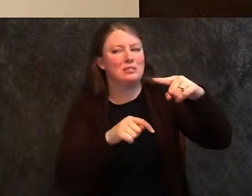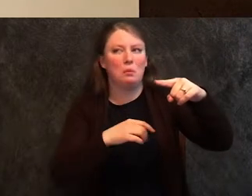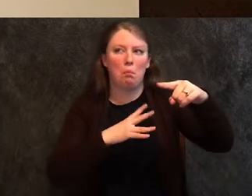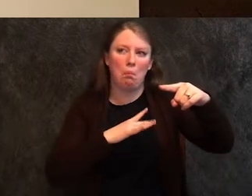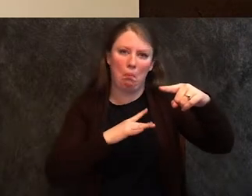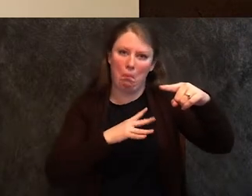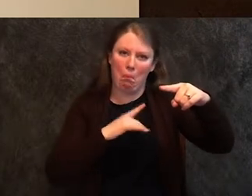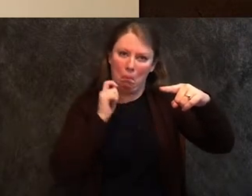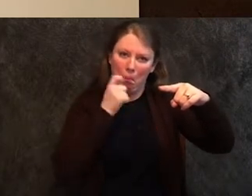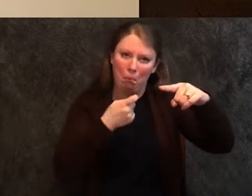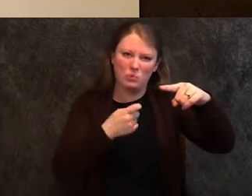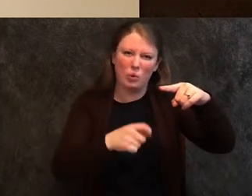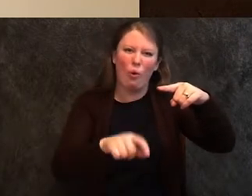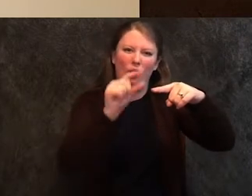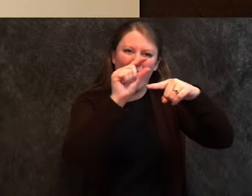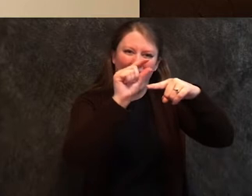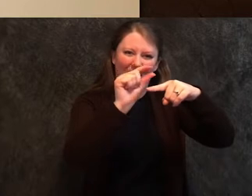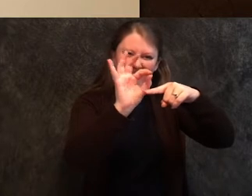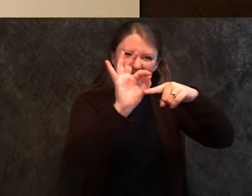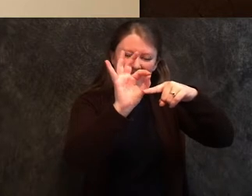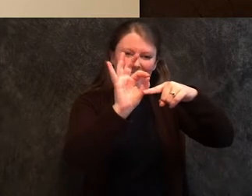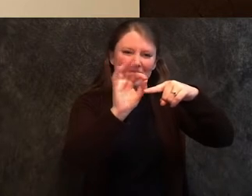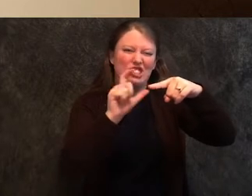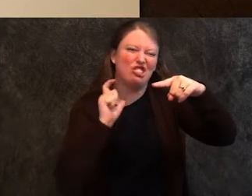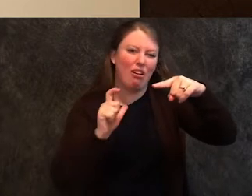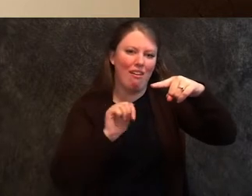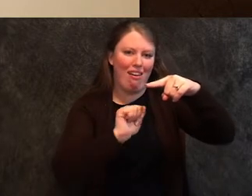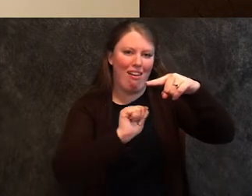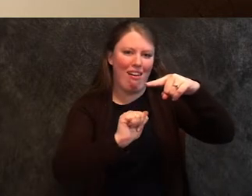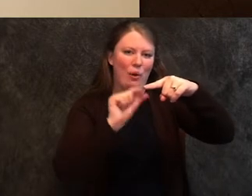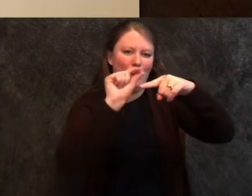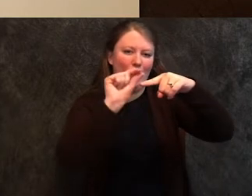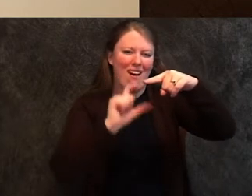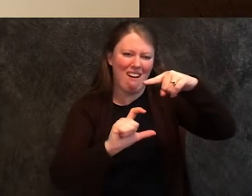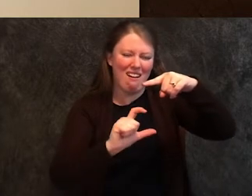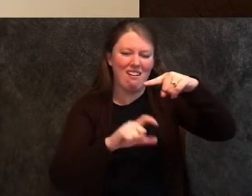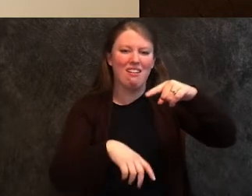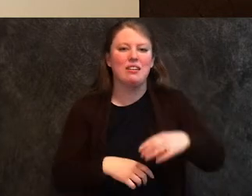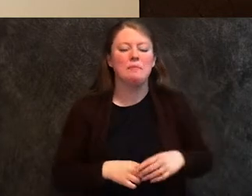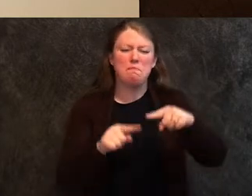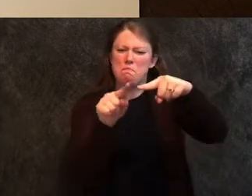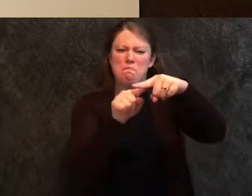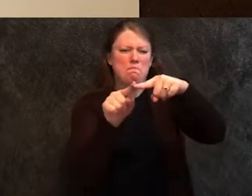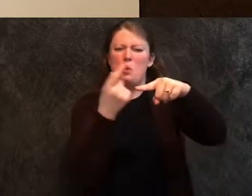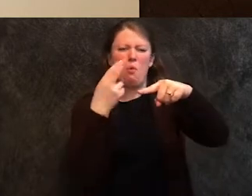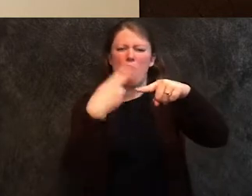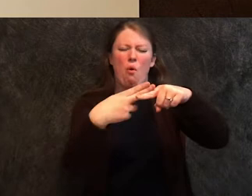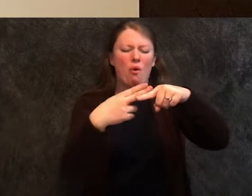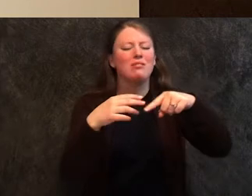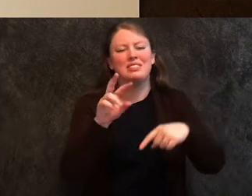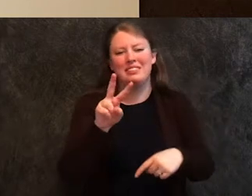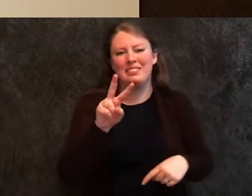an extra tidbit. This little line here, this is called the vinculum. The vinculum. It's what separates the